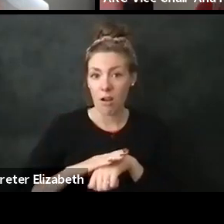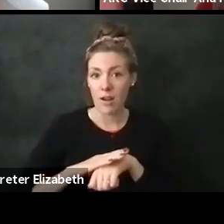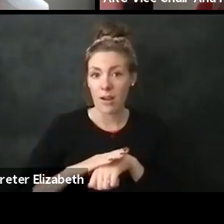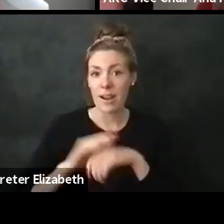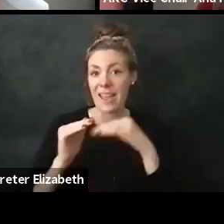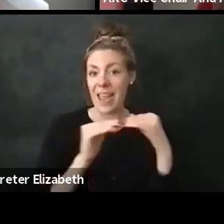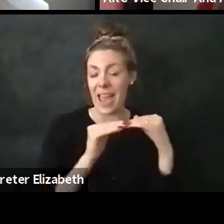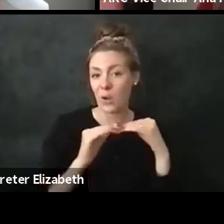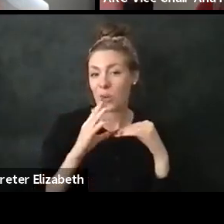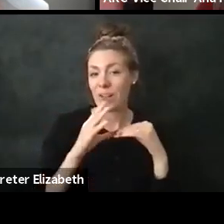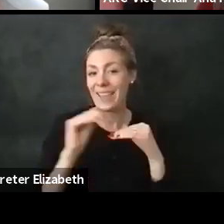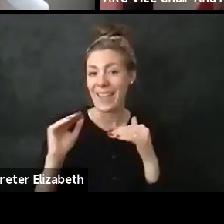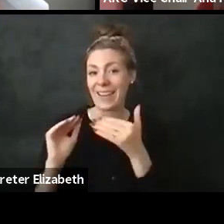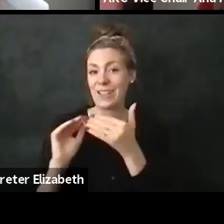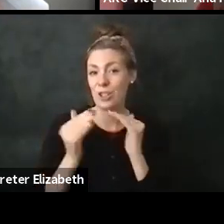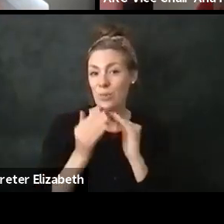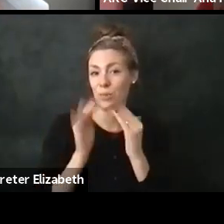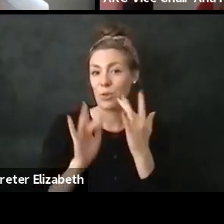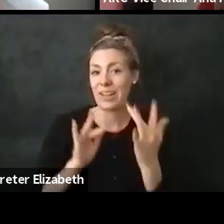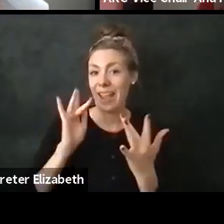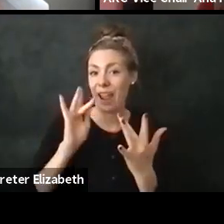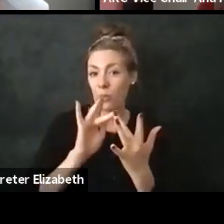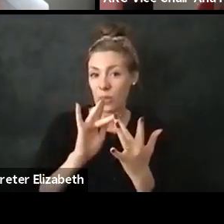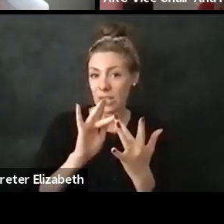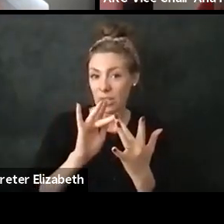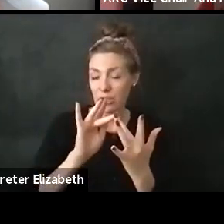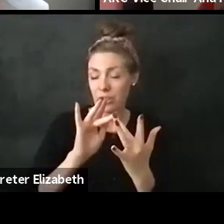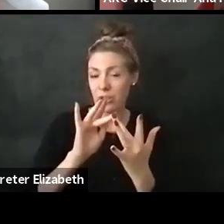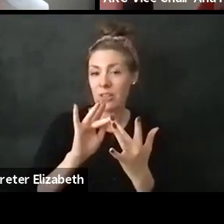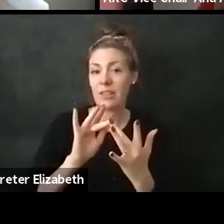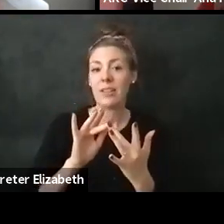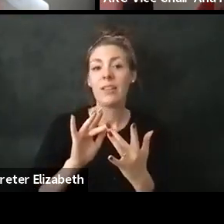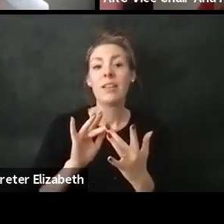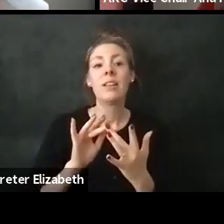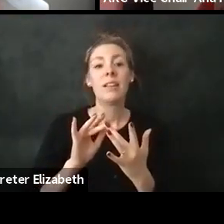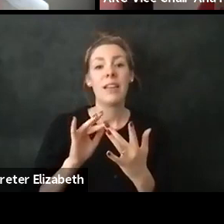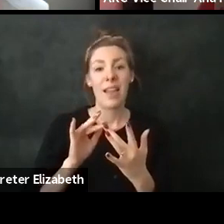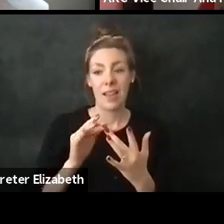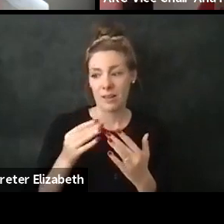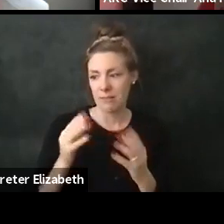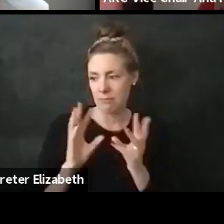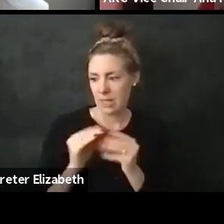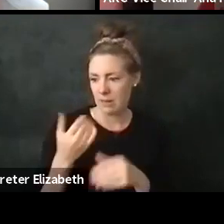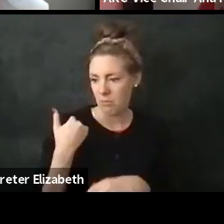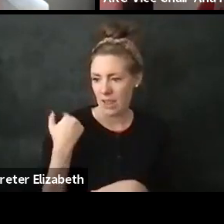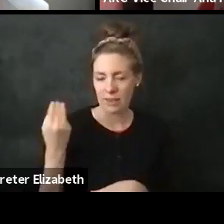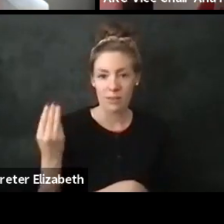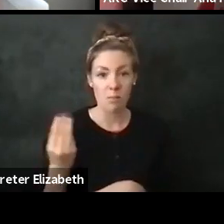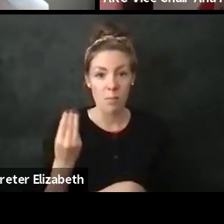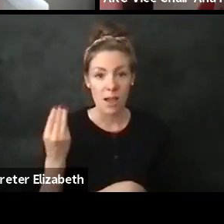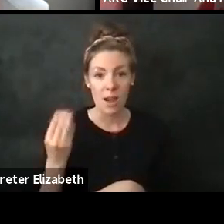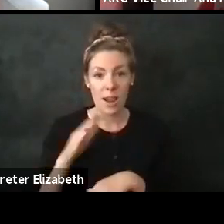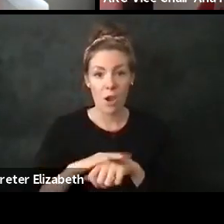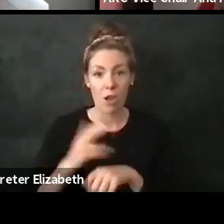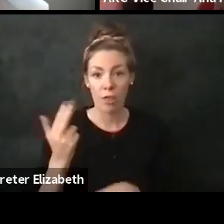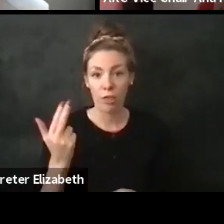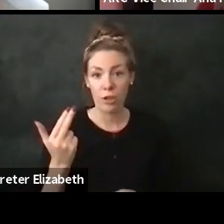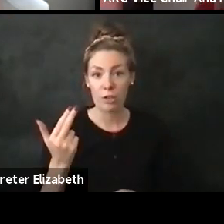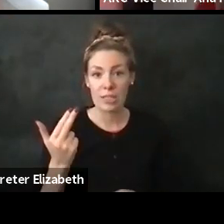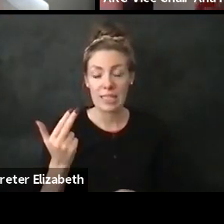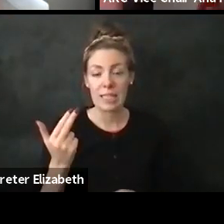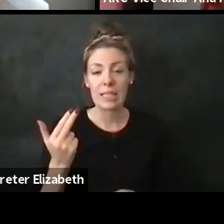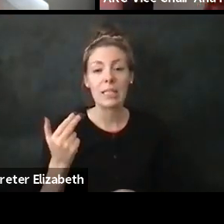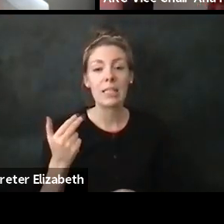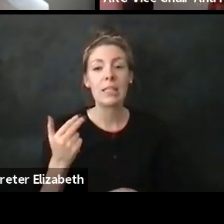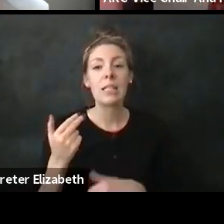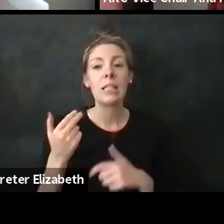on community outreach. In our meeting just this past Monday on the 13th, it